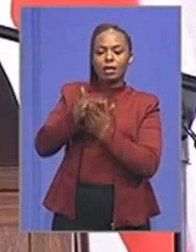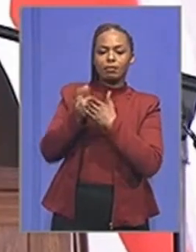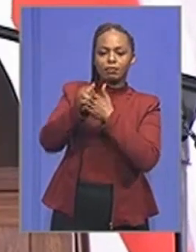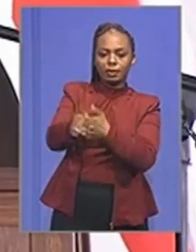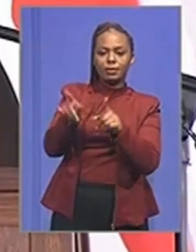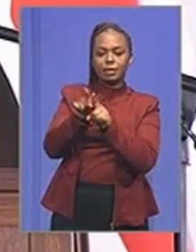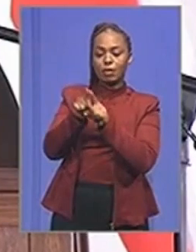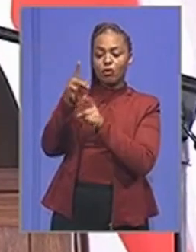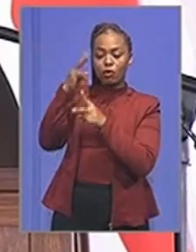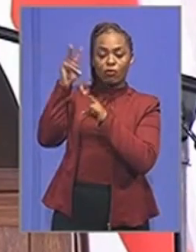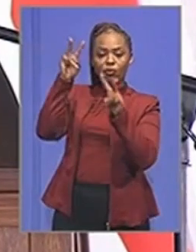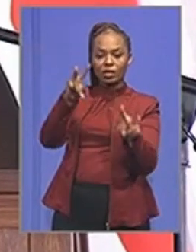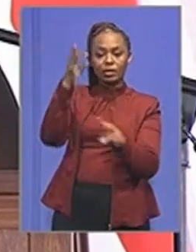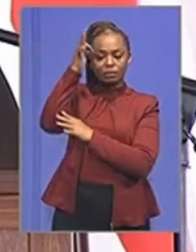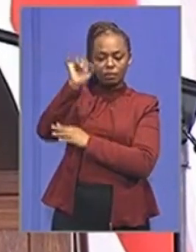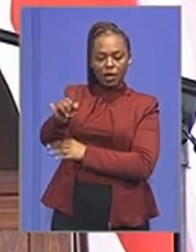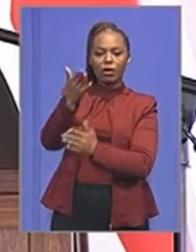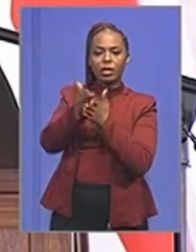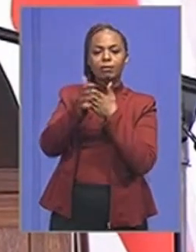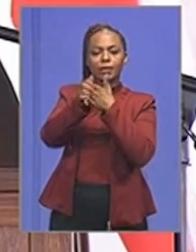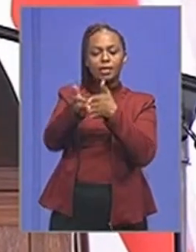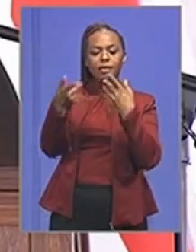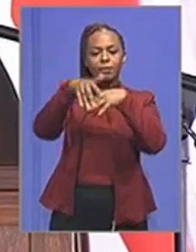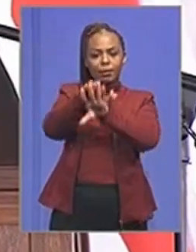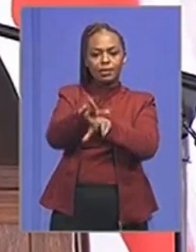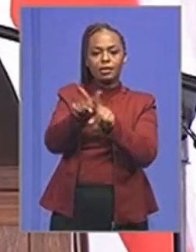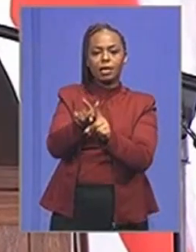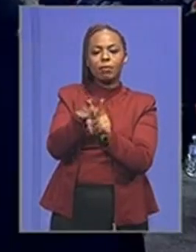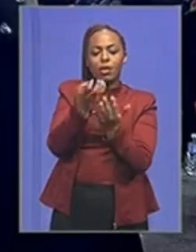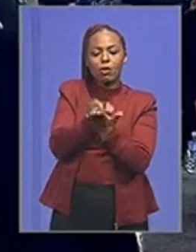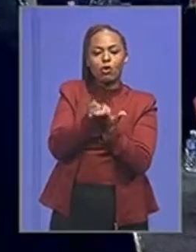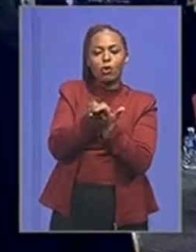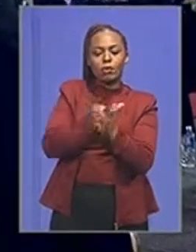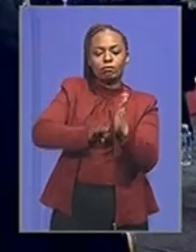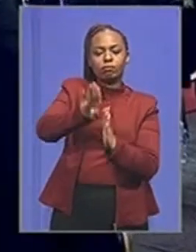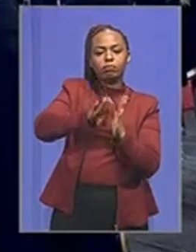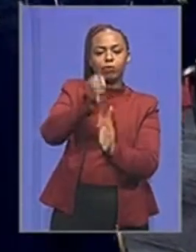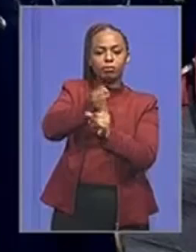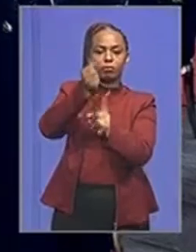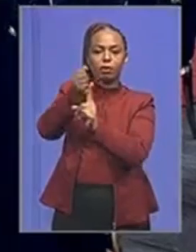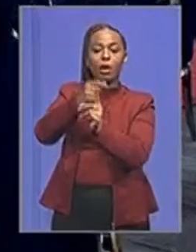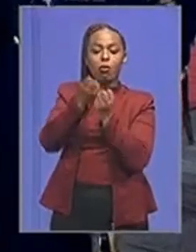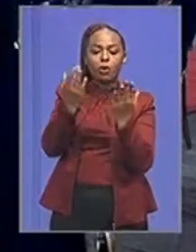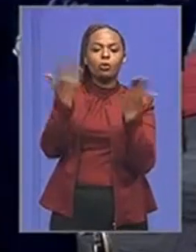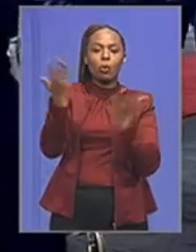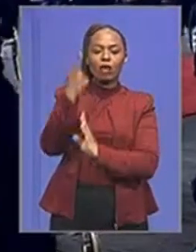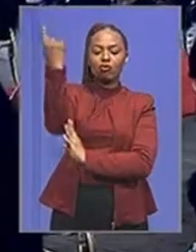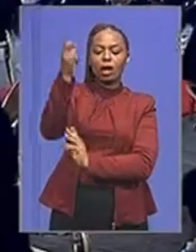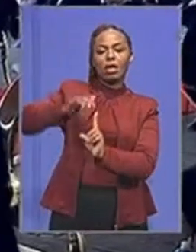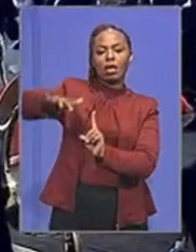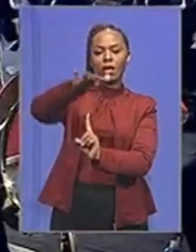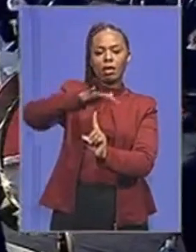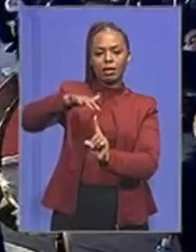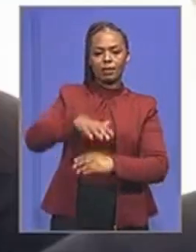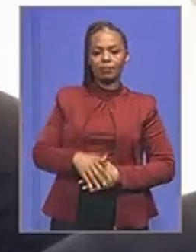vision and resuscitating the economy in the rural areas. Ikosi Mahlangu o tswa kwa lotsong la bagale mme o